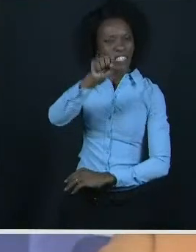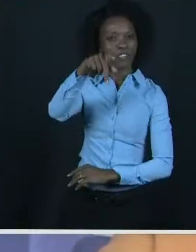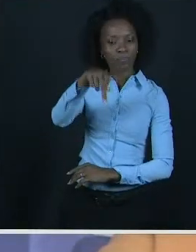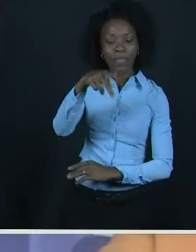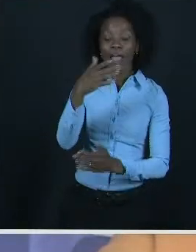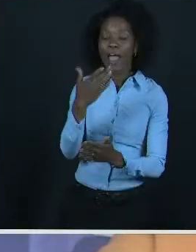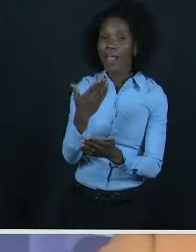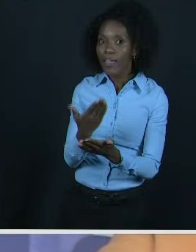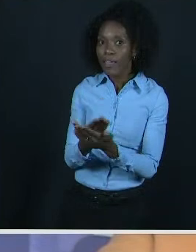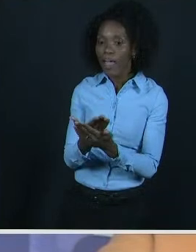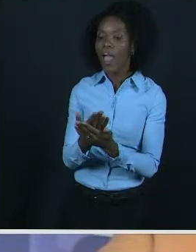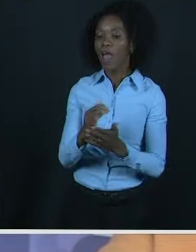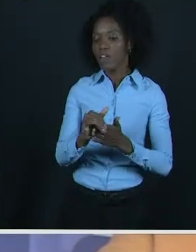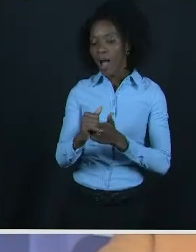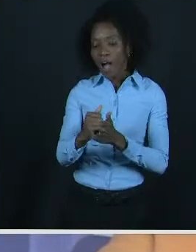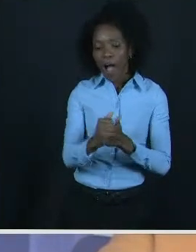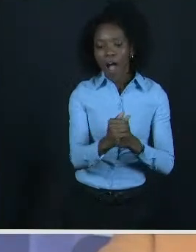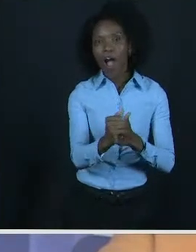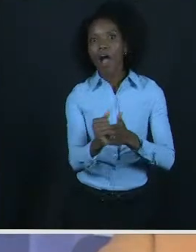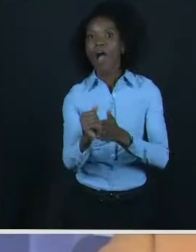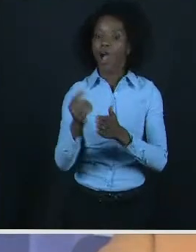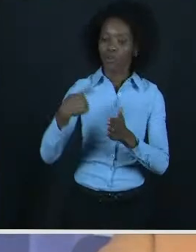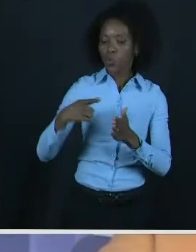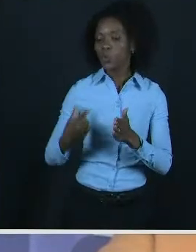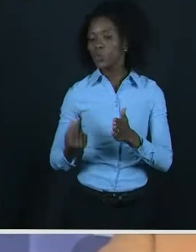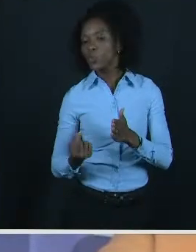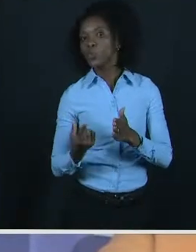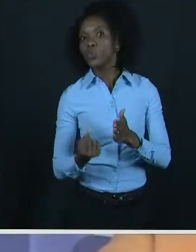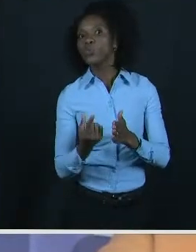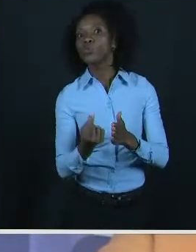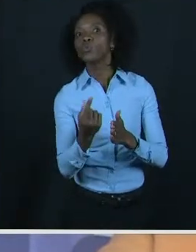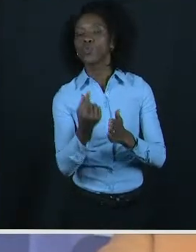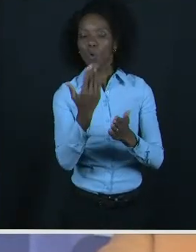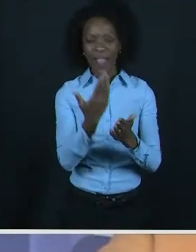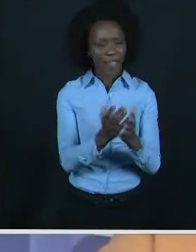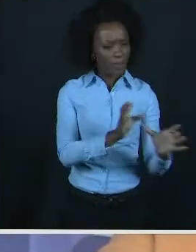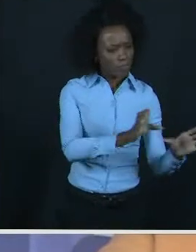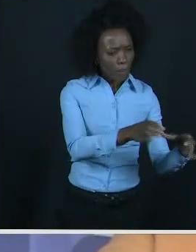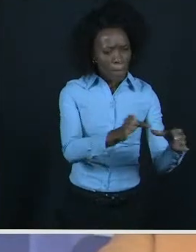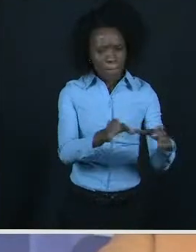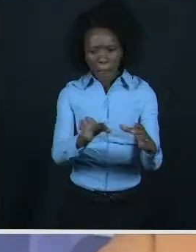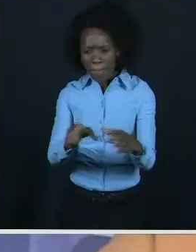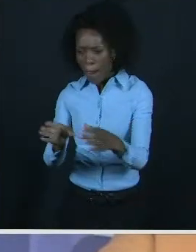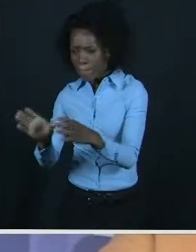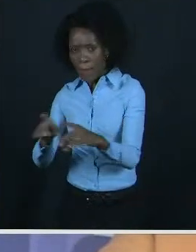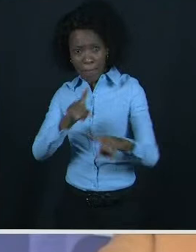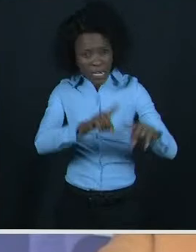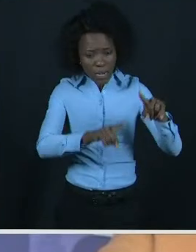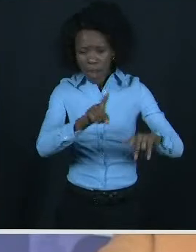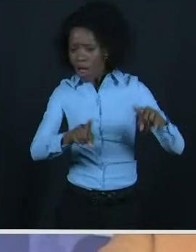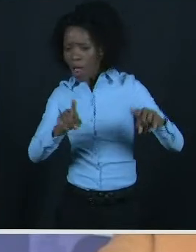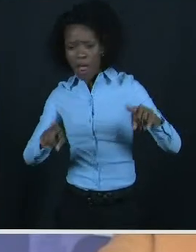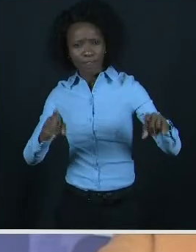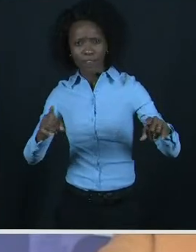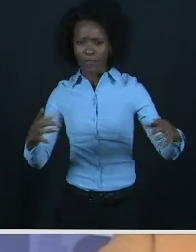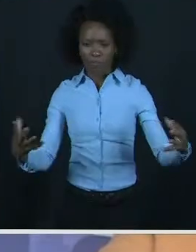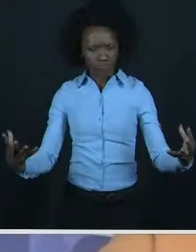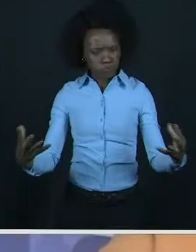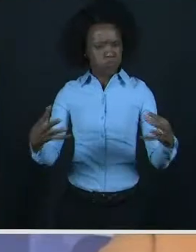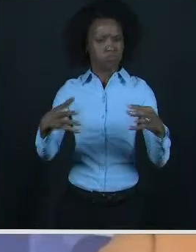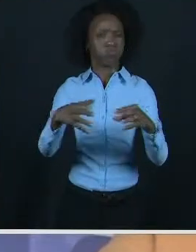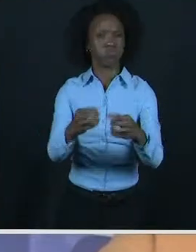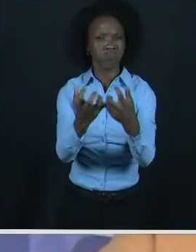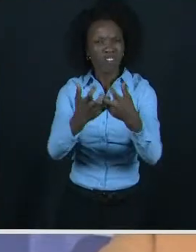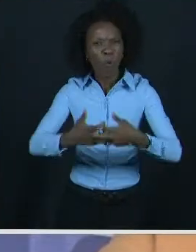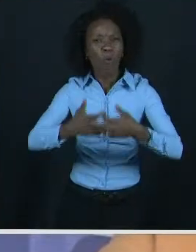national response, to coordinate the various sectors involved in the fight